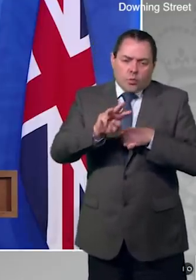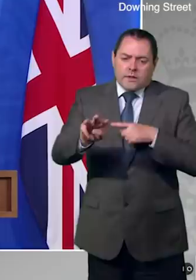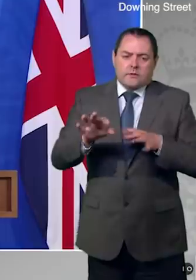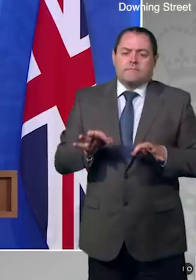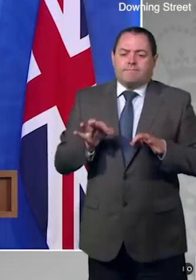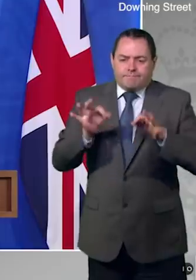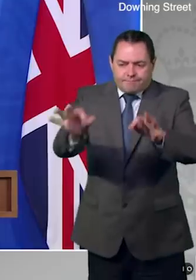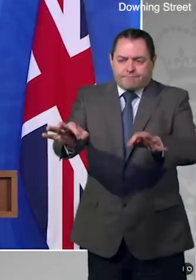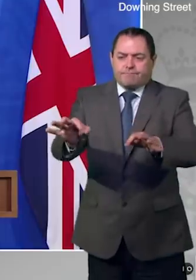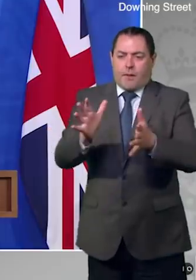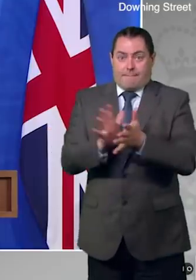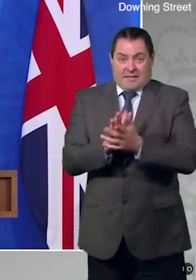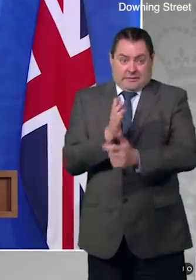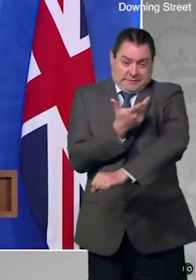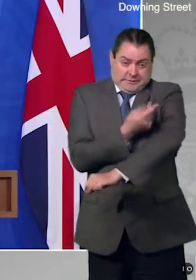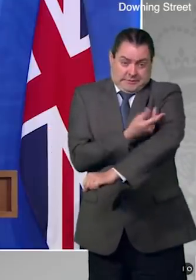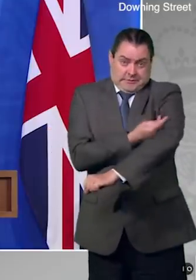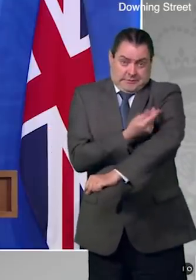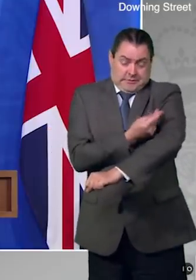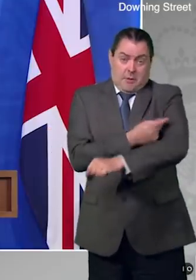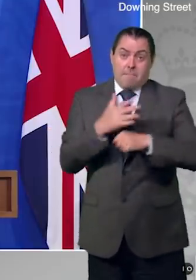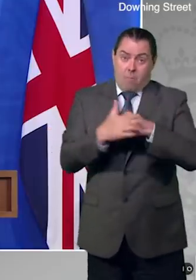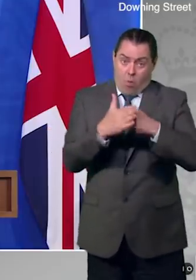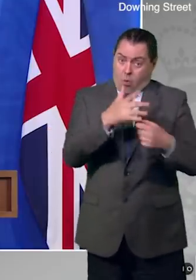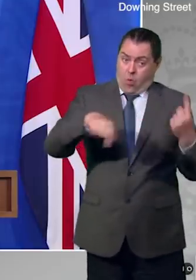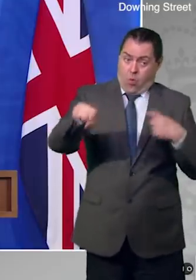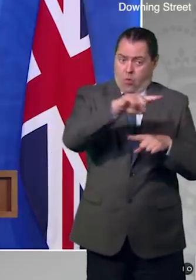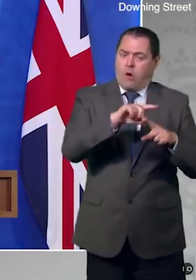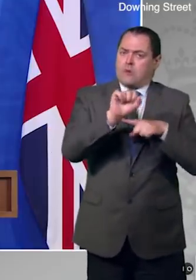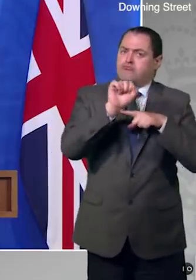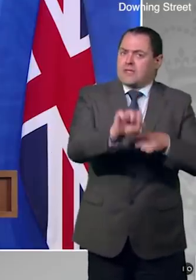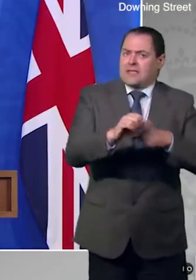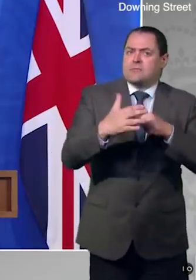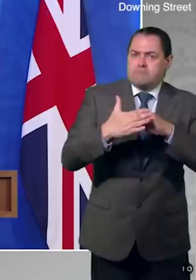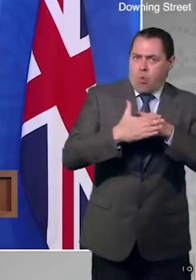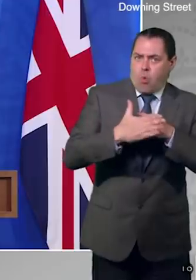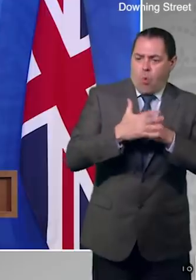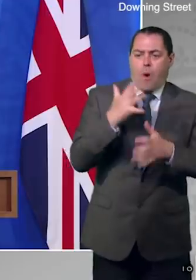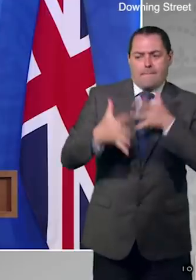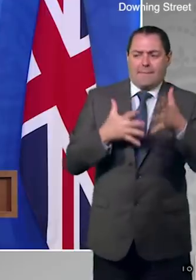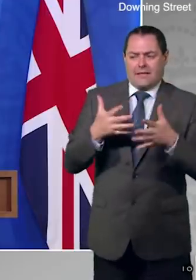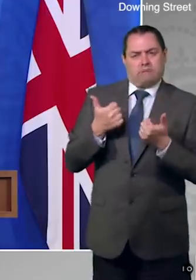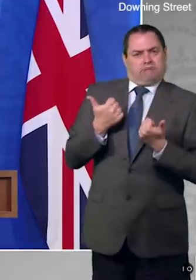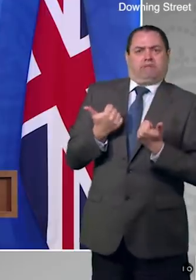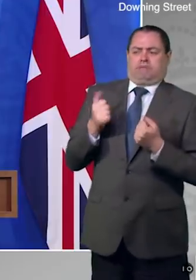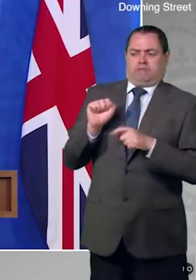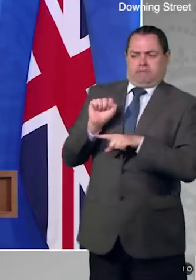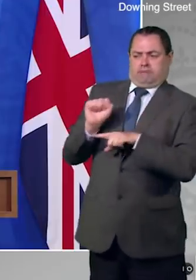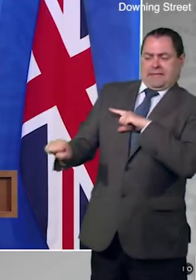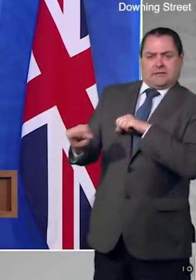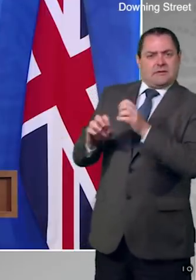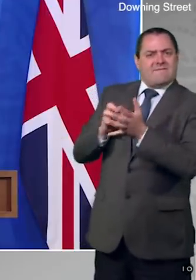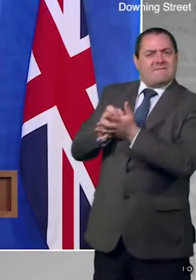those who need them. And since today, I cannot say that we have met all our 4 tests